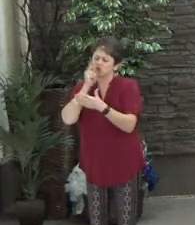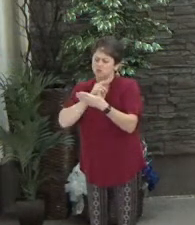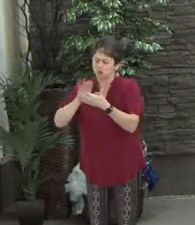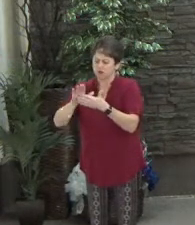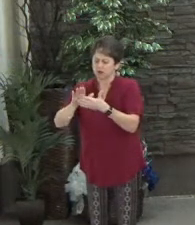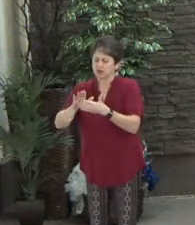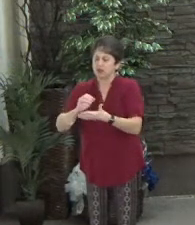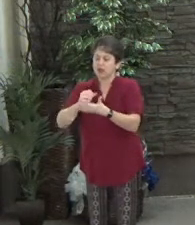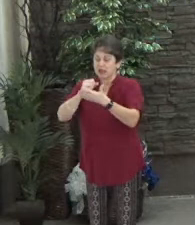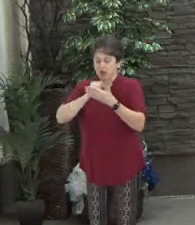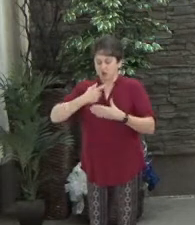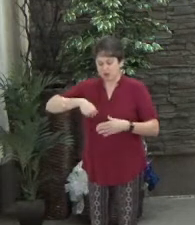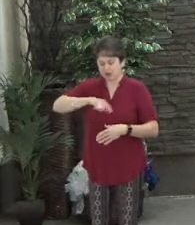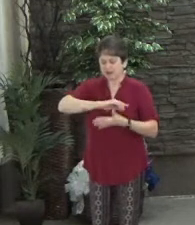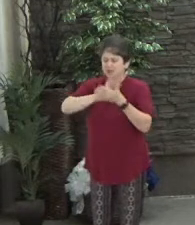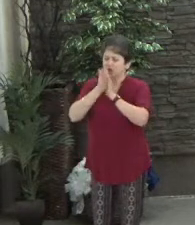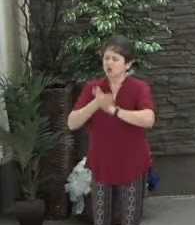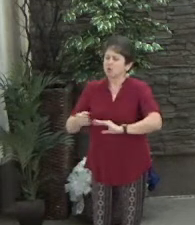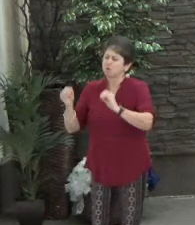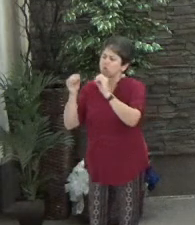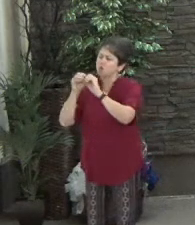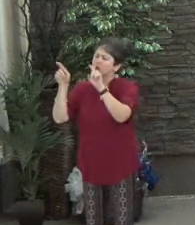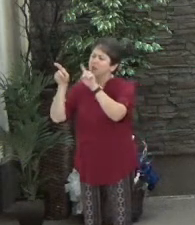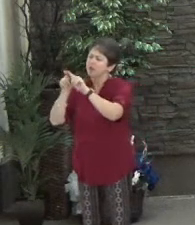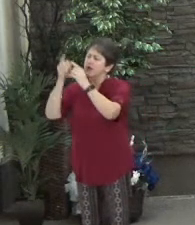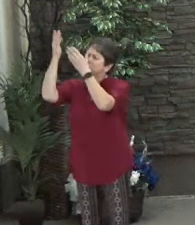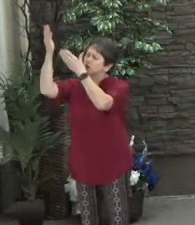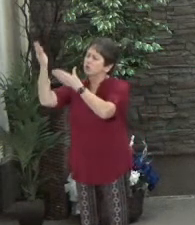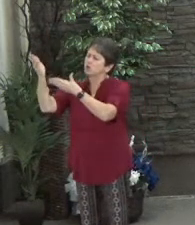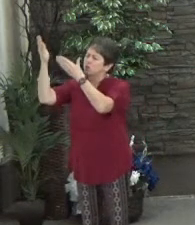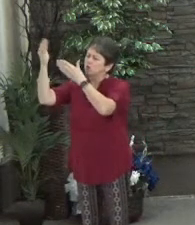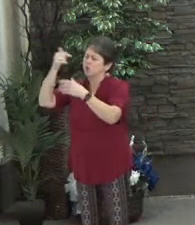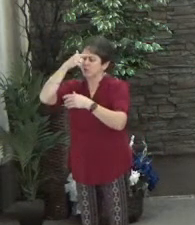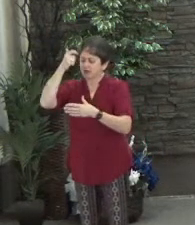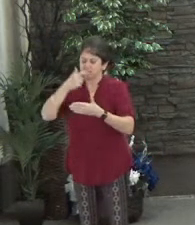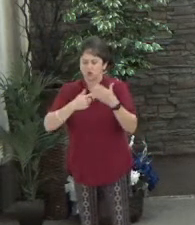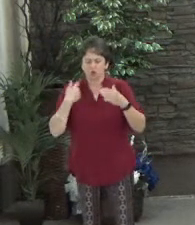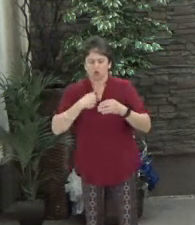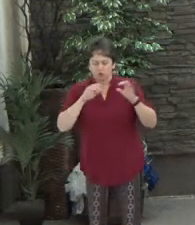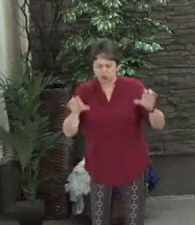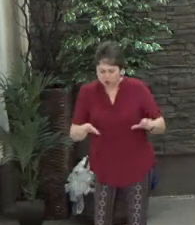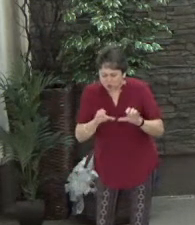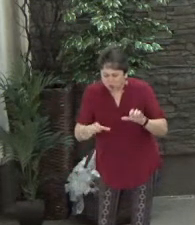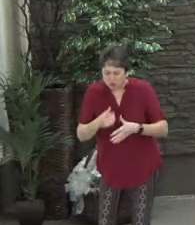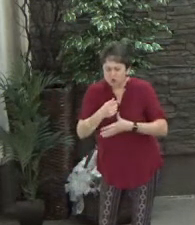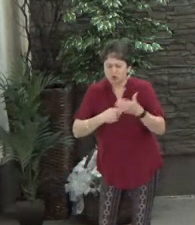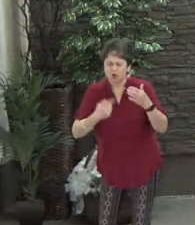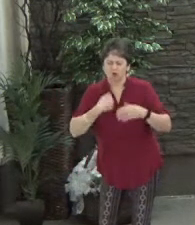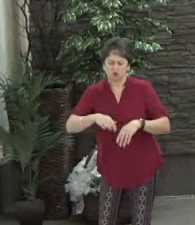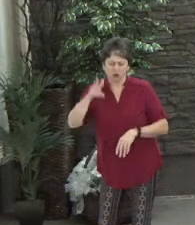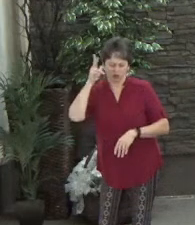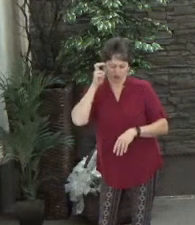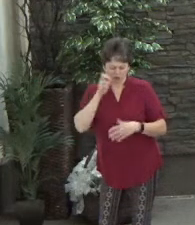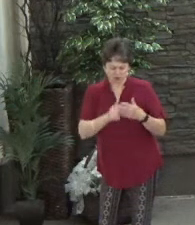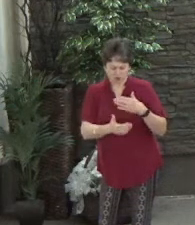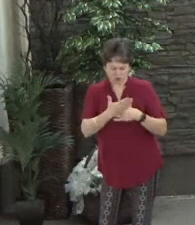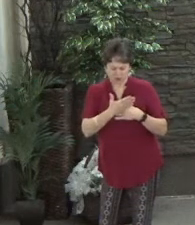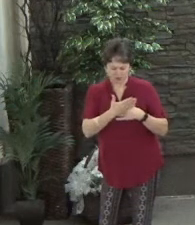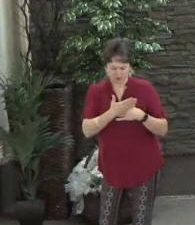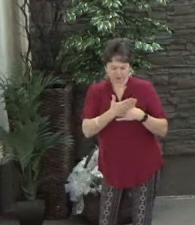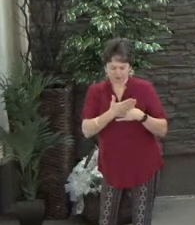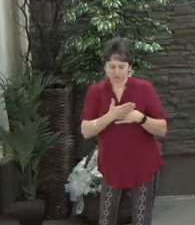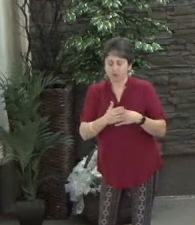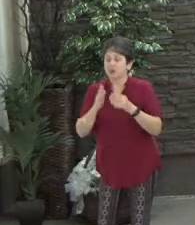be like you and be more like you because of what we do with what we hear this morning. Father, I pray that you